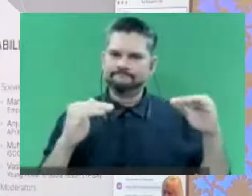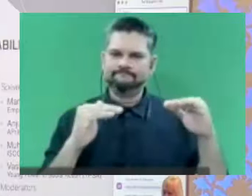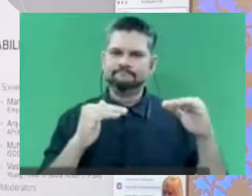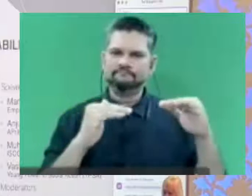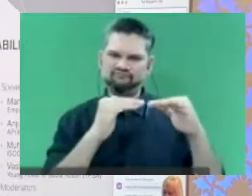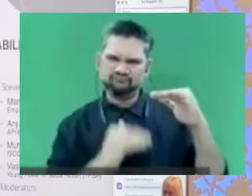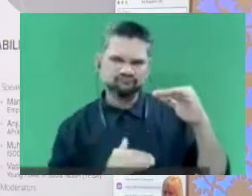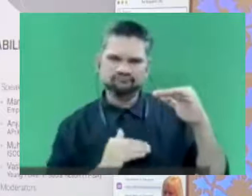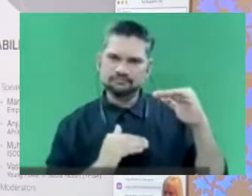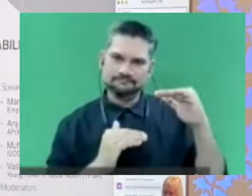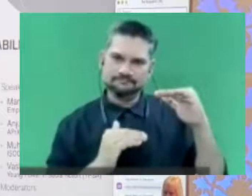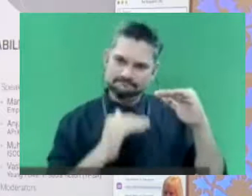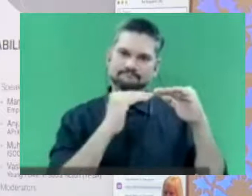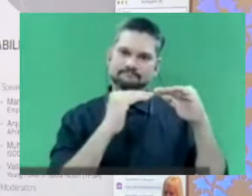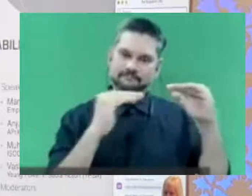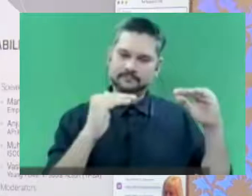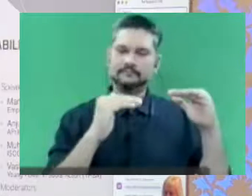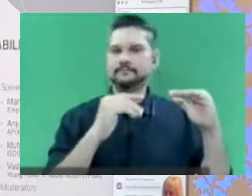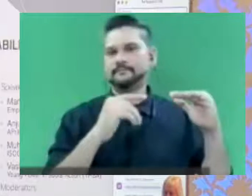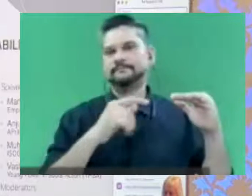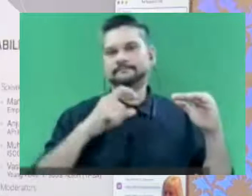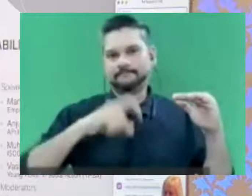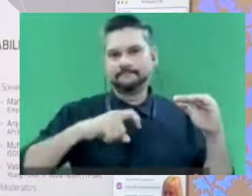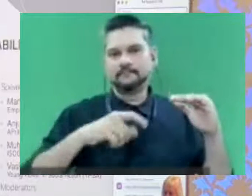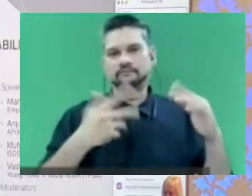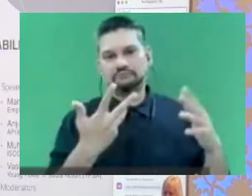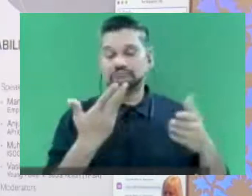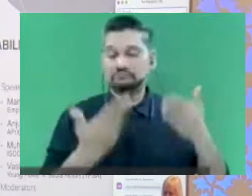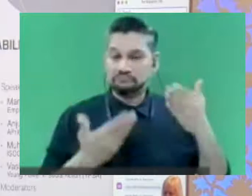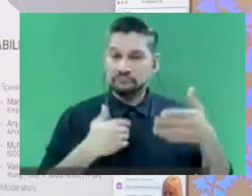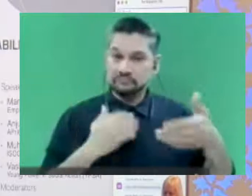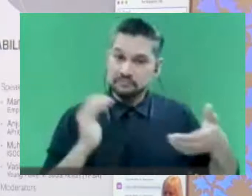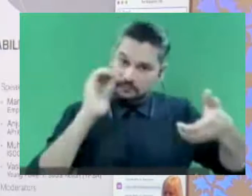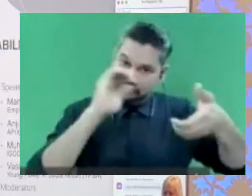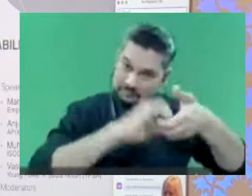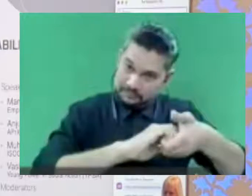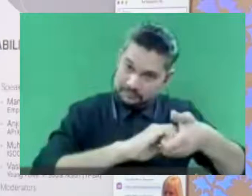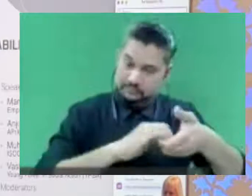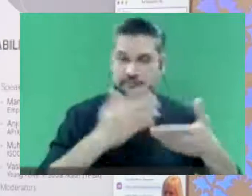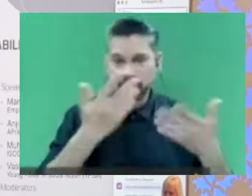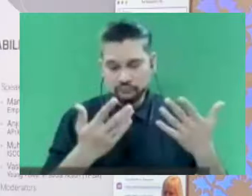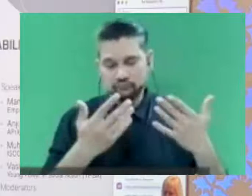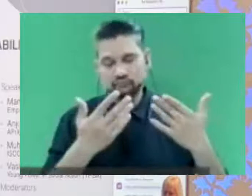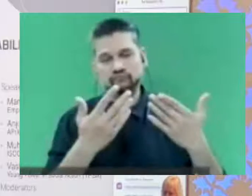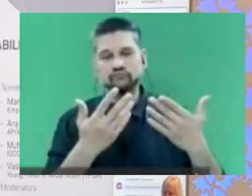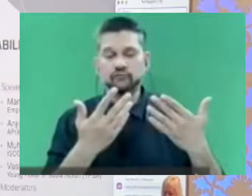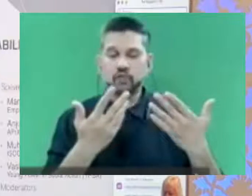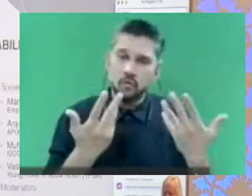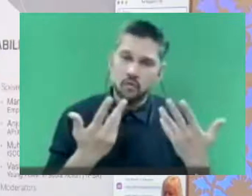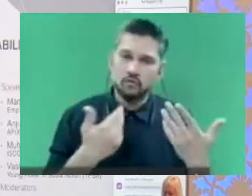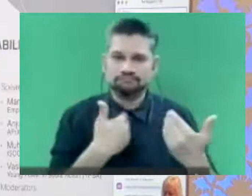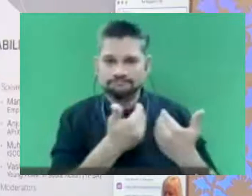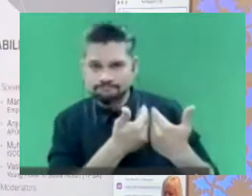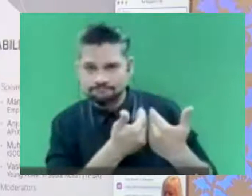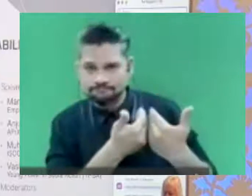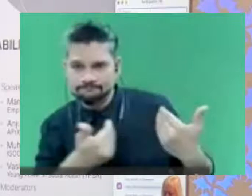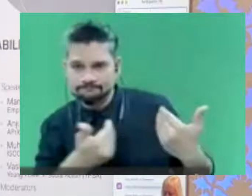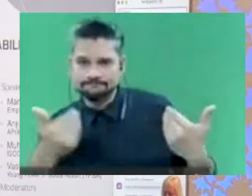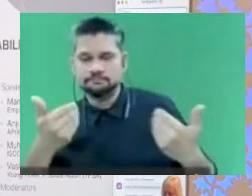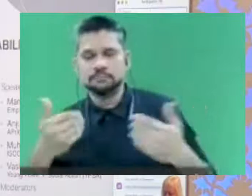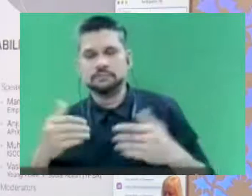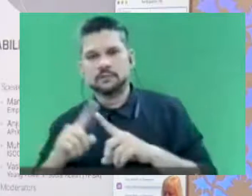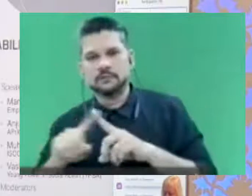we can either partner with that or we can start a separately different project